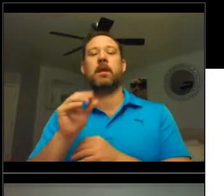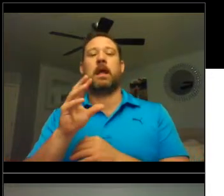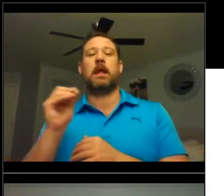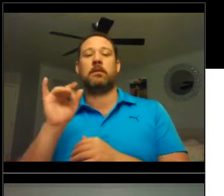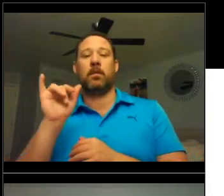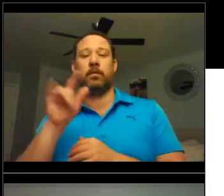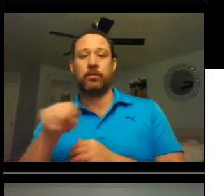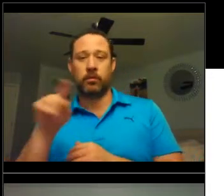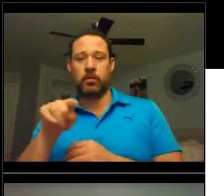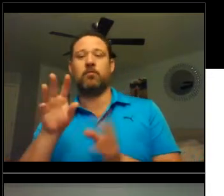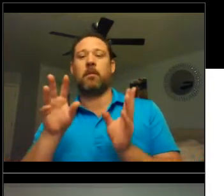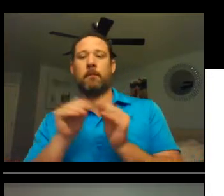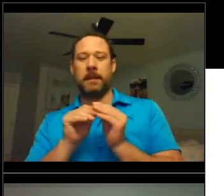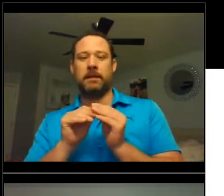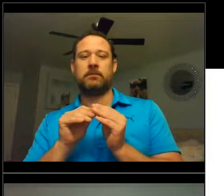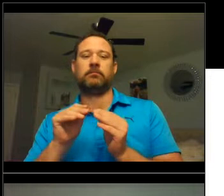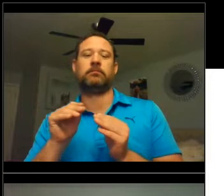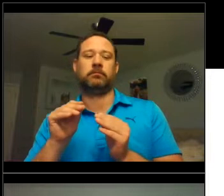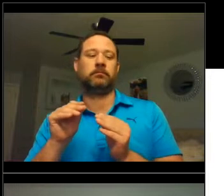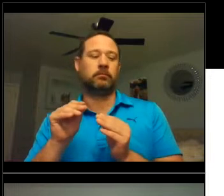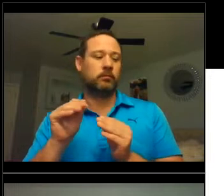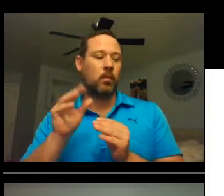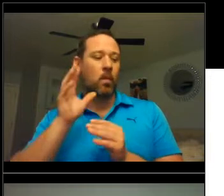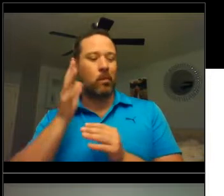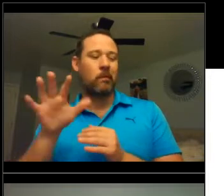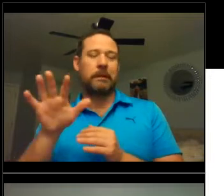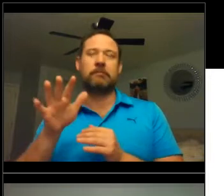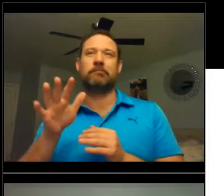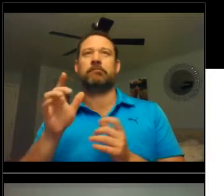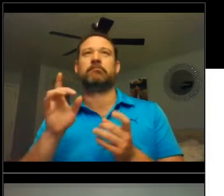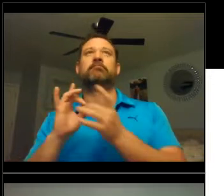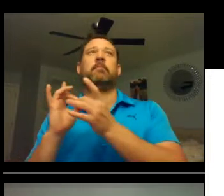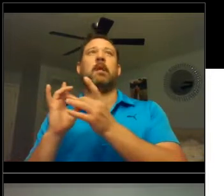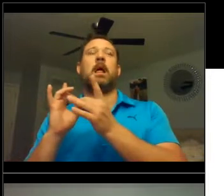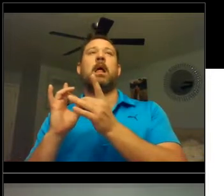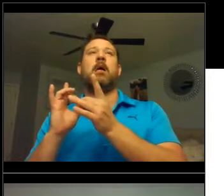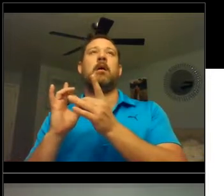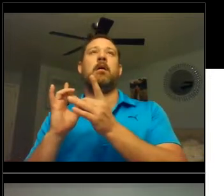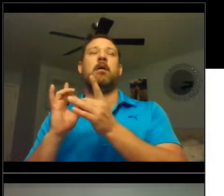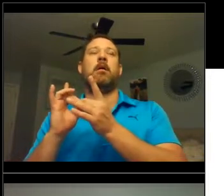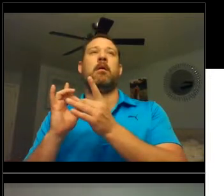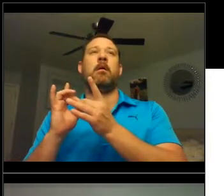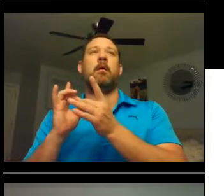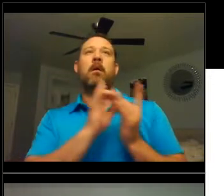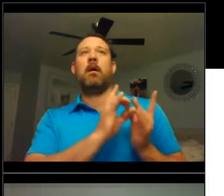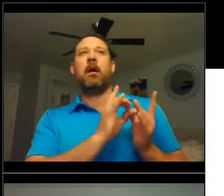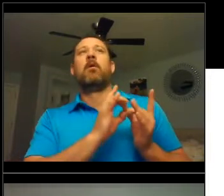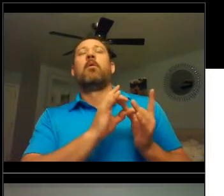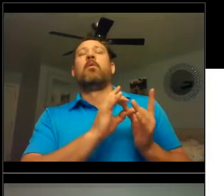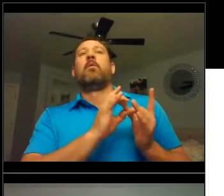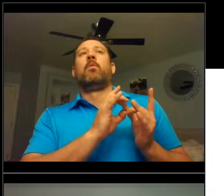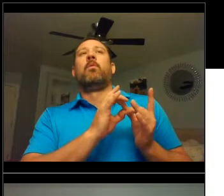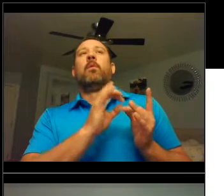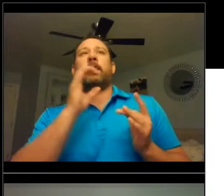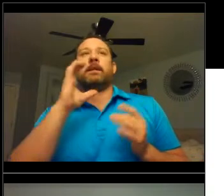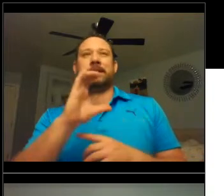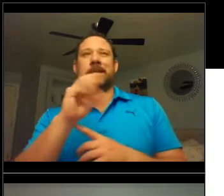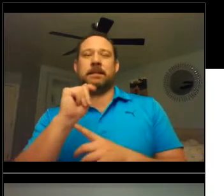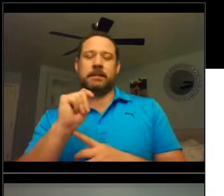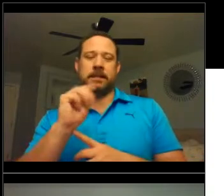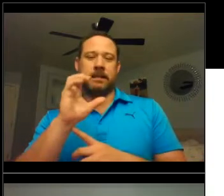those meetings will be kind of in alignment with the way that the California Transportation